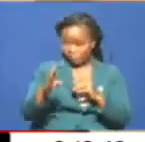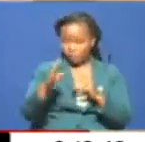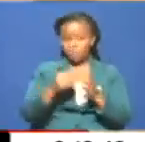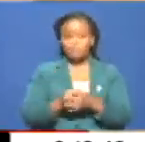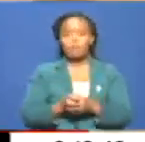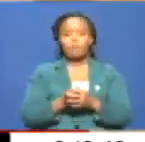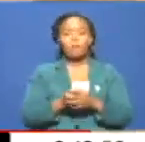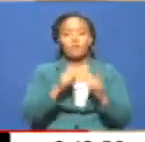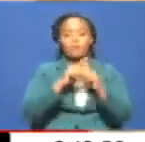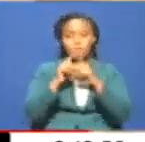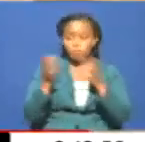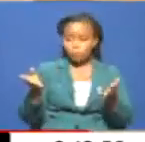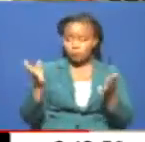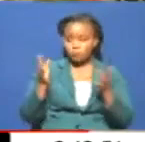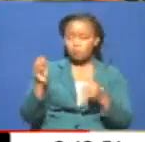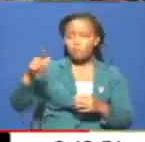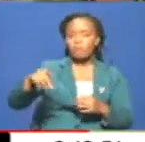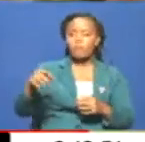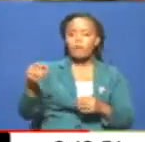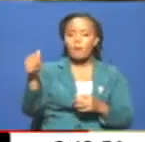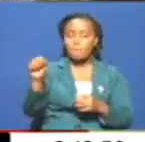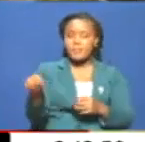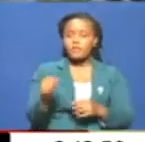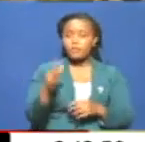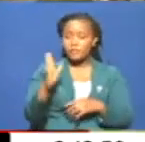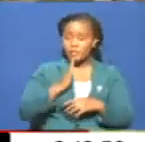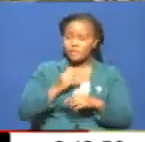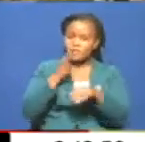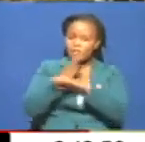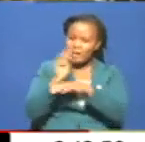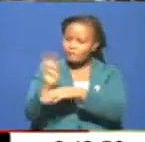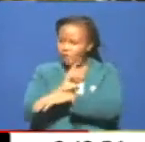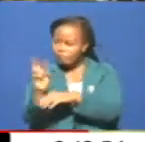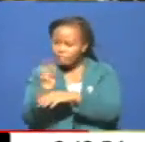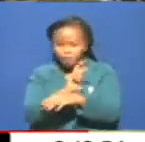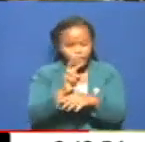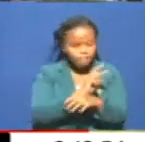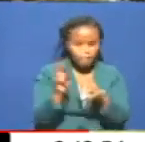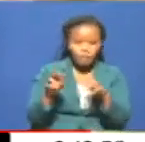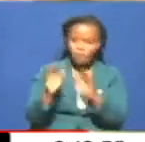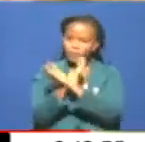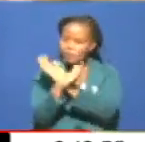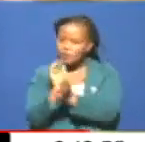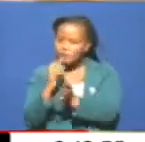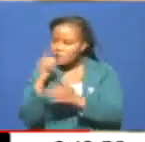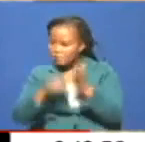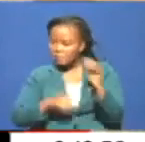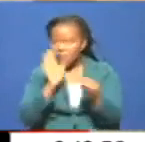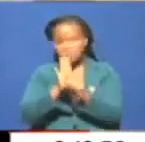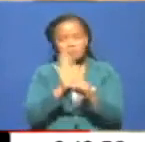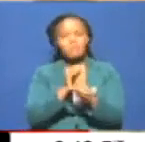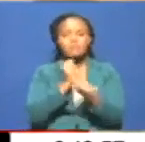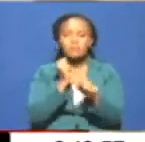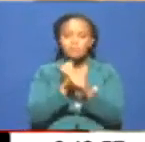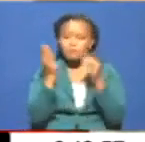Principal Secretary for Interior Karanja Kibicho, after assessing the stadium, said most of the work is now complete. However, there